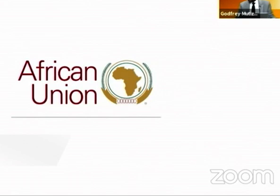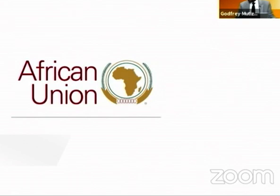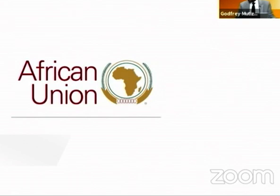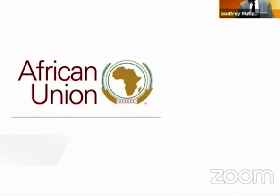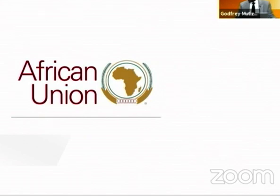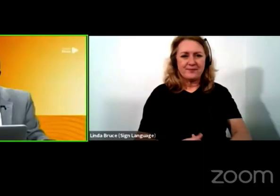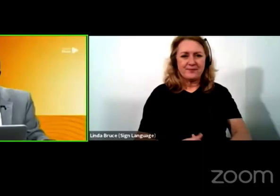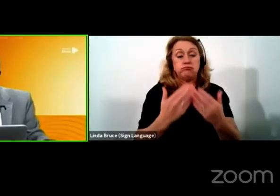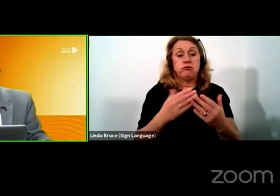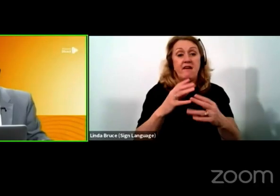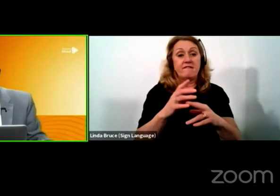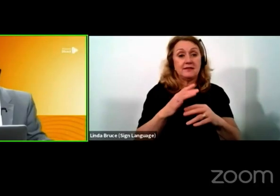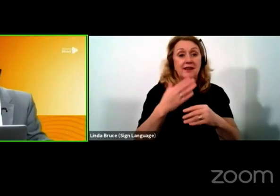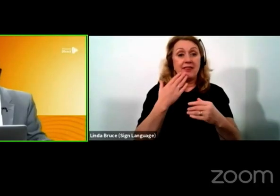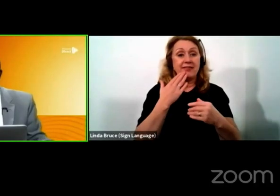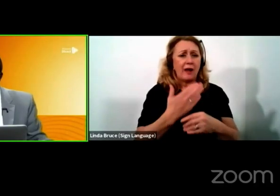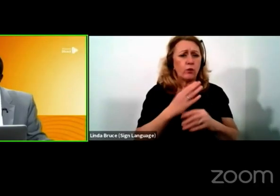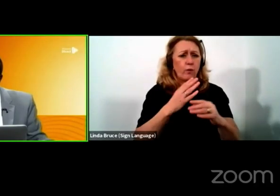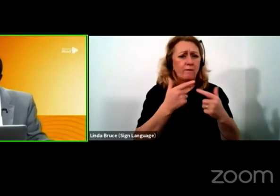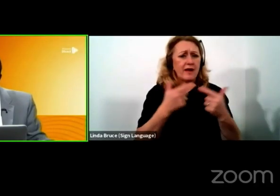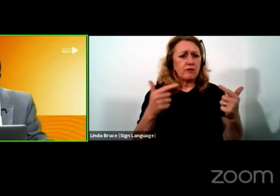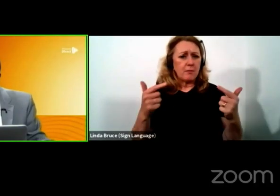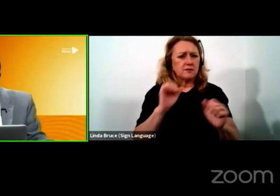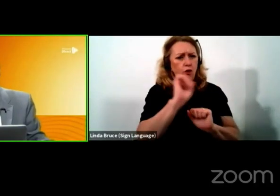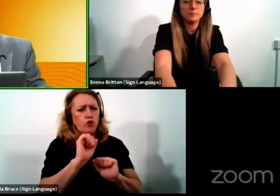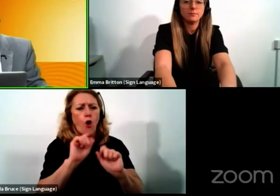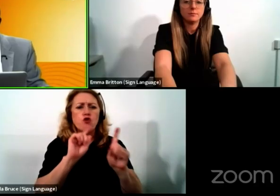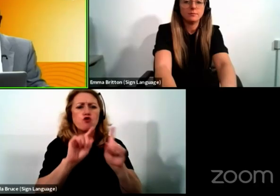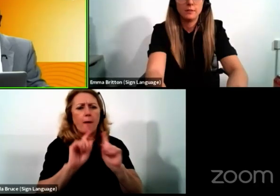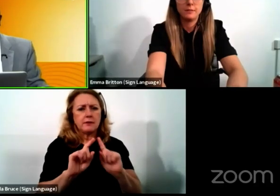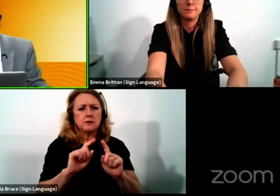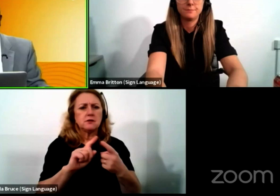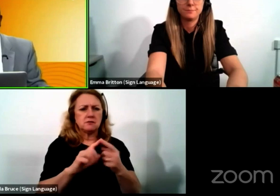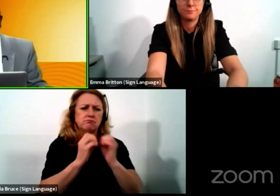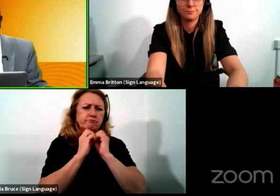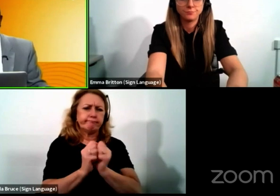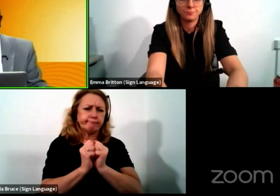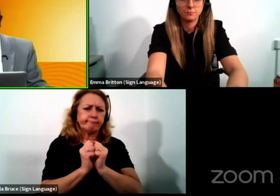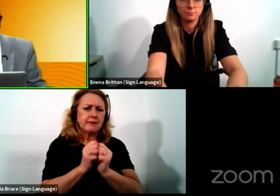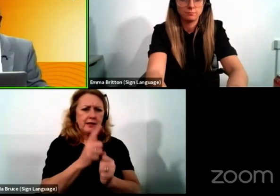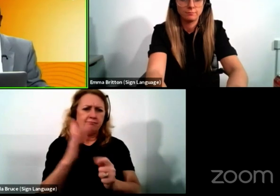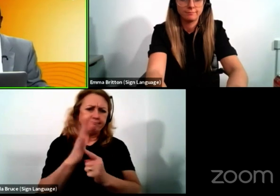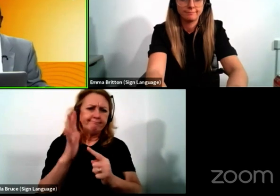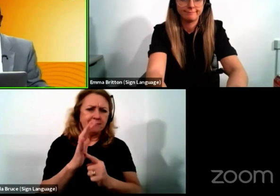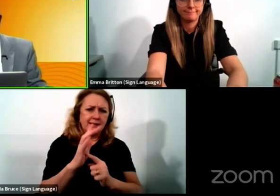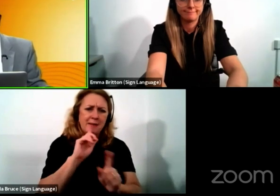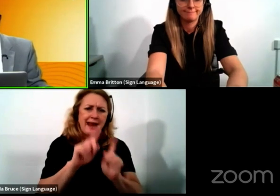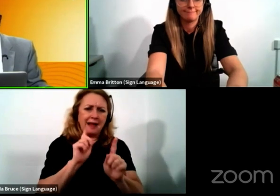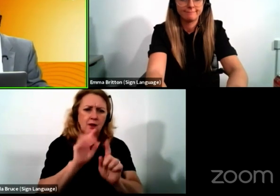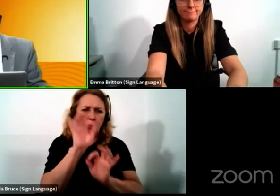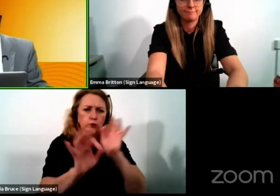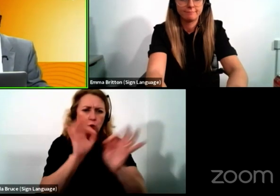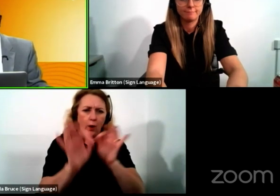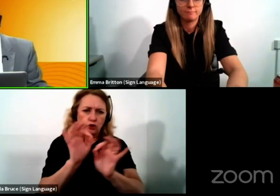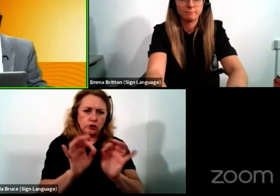Professor Sarah Anyang-Agbo, thank you very much for those comments. Absolutely vital. And I think they answer some of the questions and comments